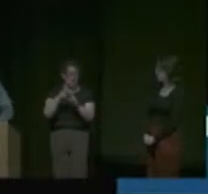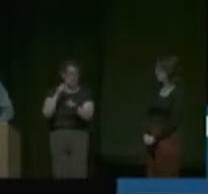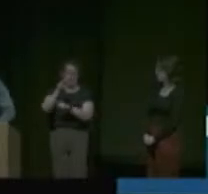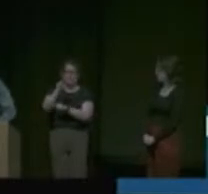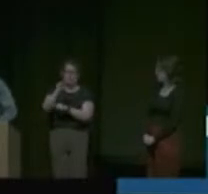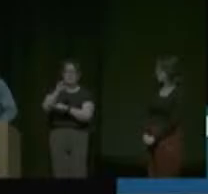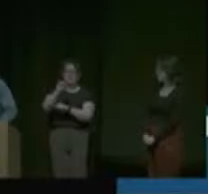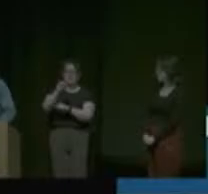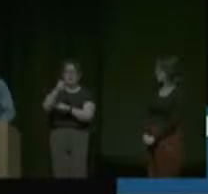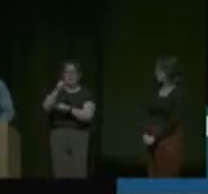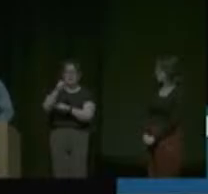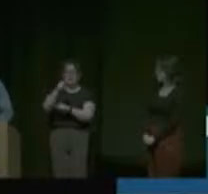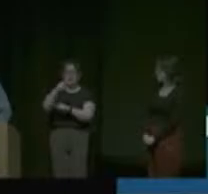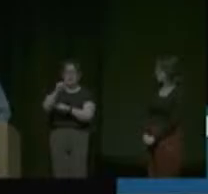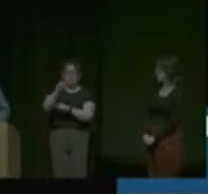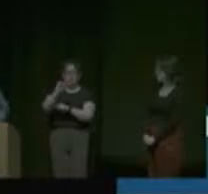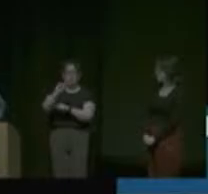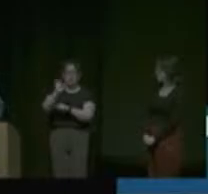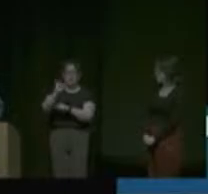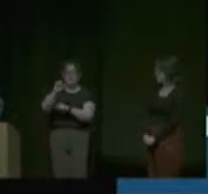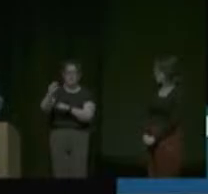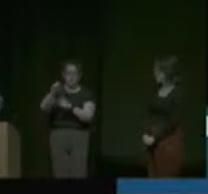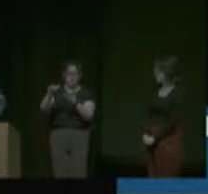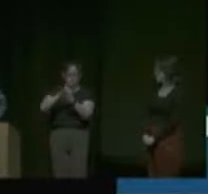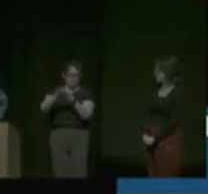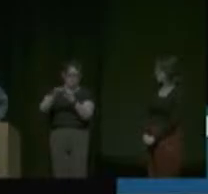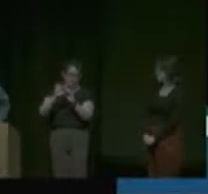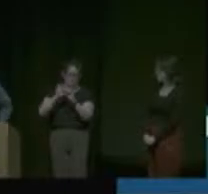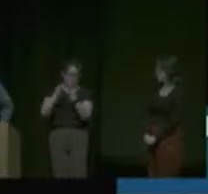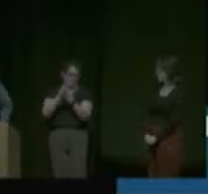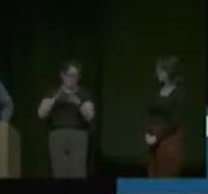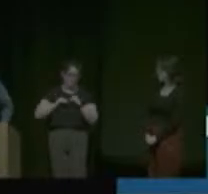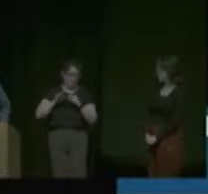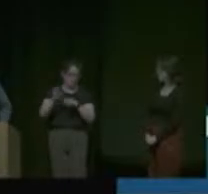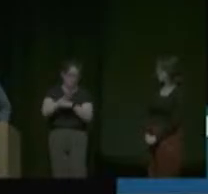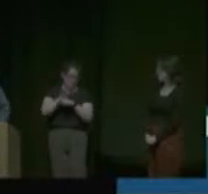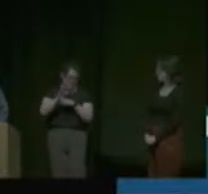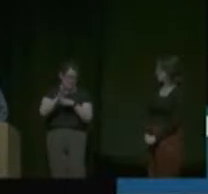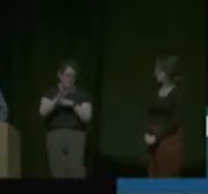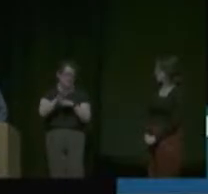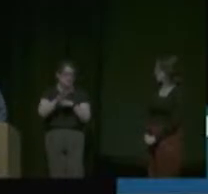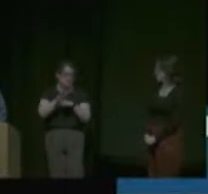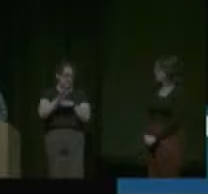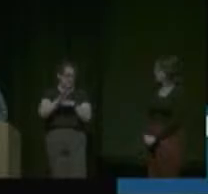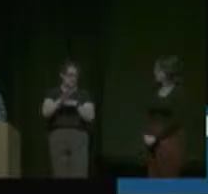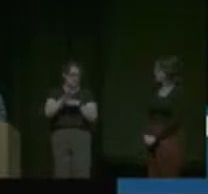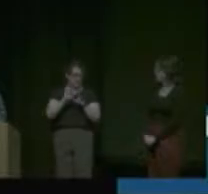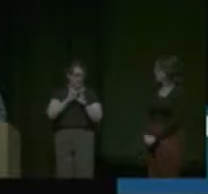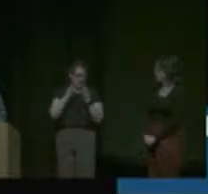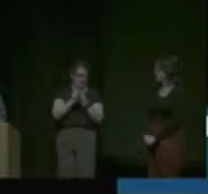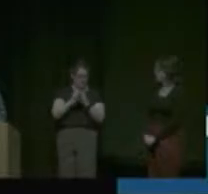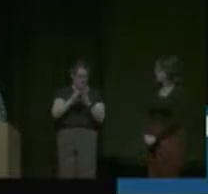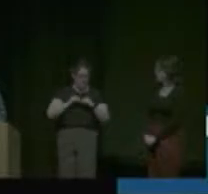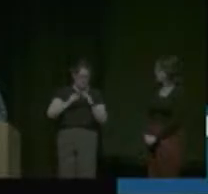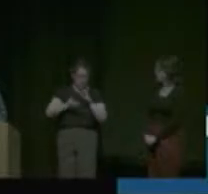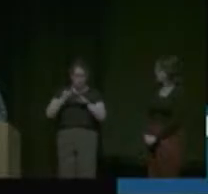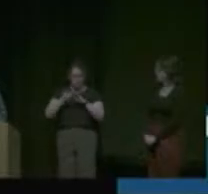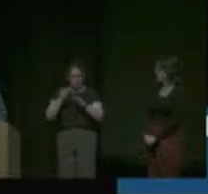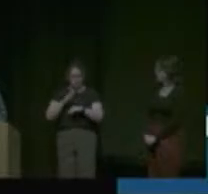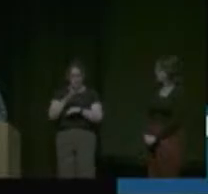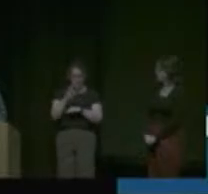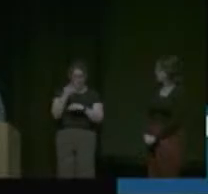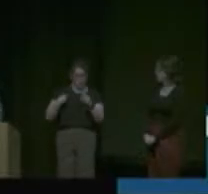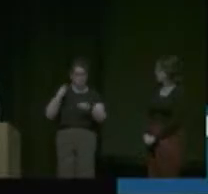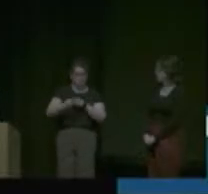York. We are a family-owned business, owned and operated. It's the fourth generation now leading the